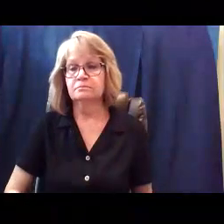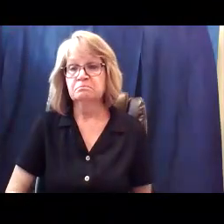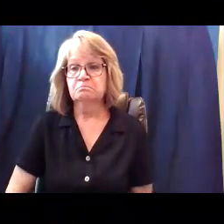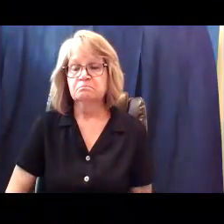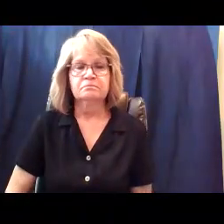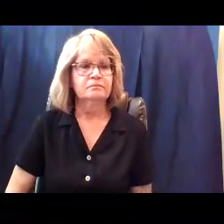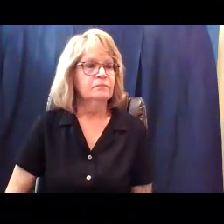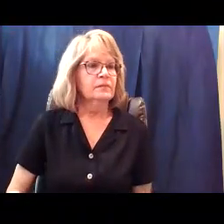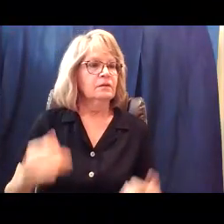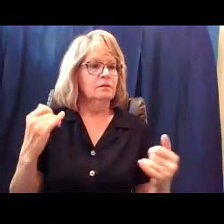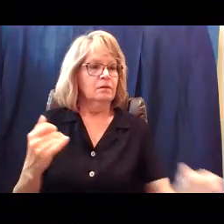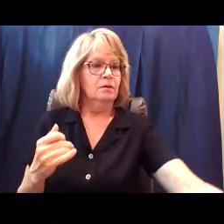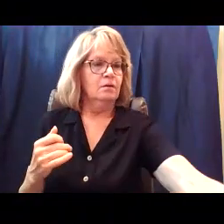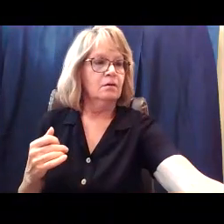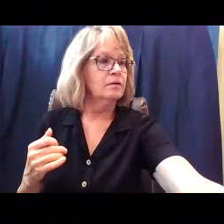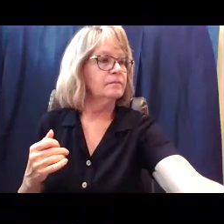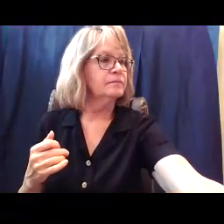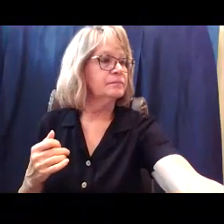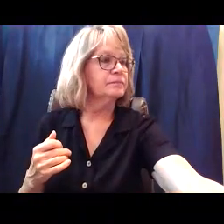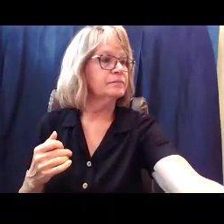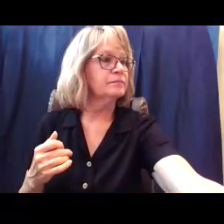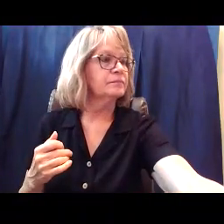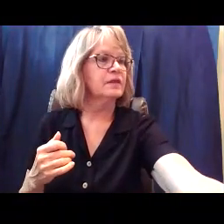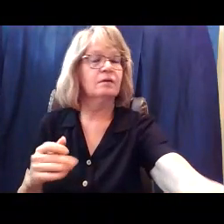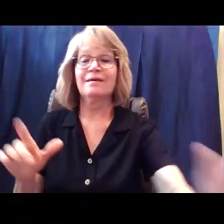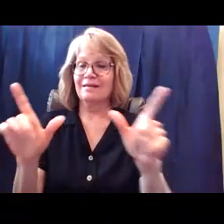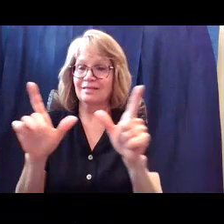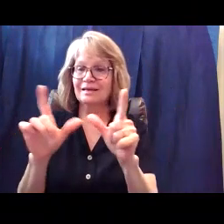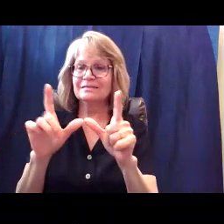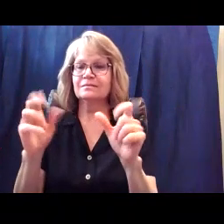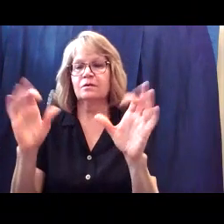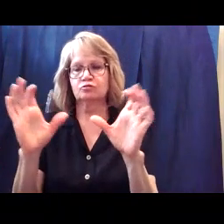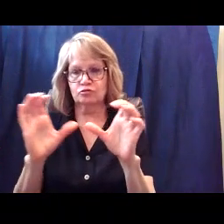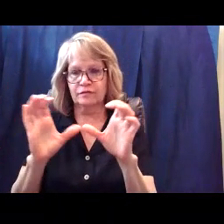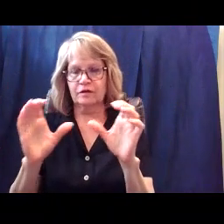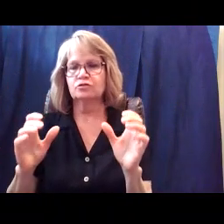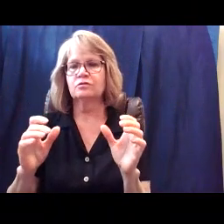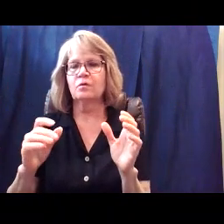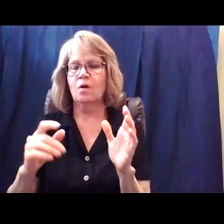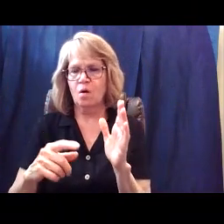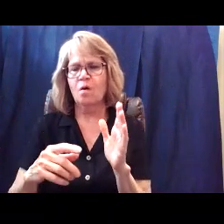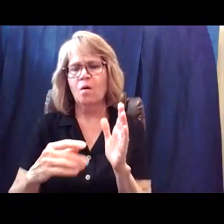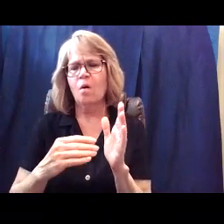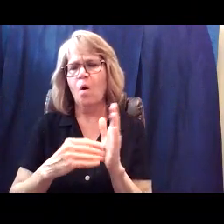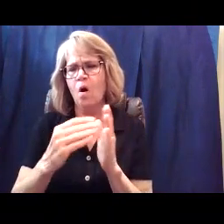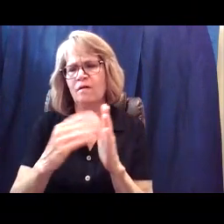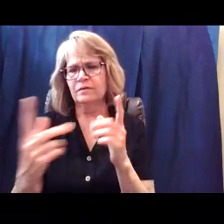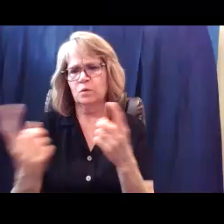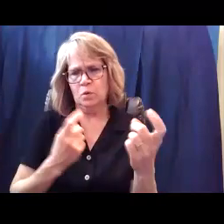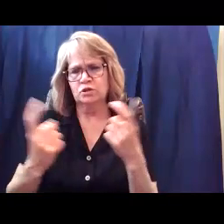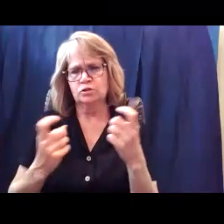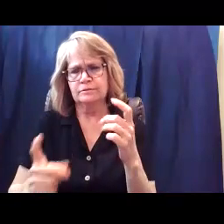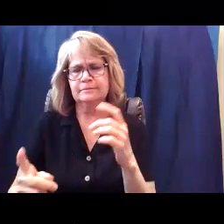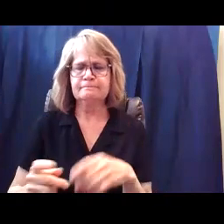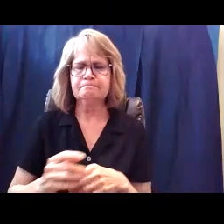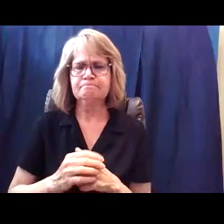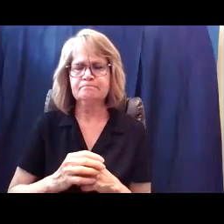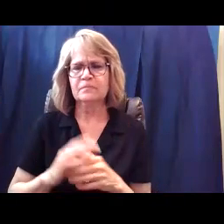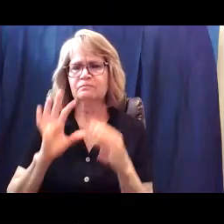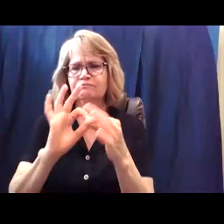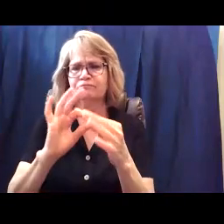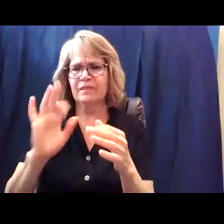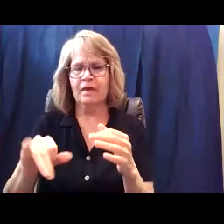Now I want to touch on licensure and certification, since this is something that often comes up as a question. So under